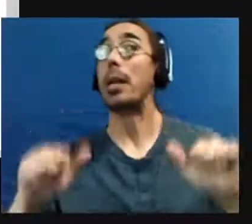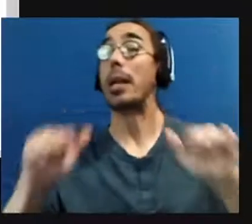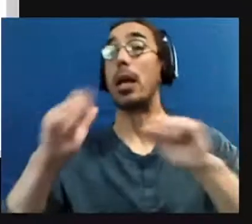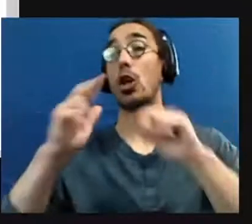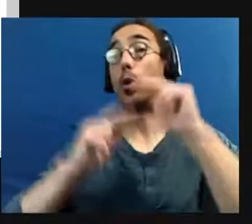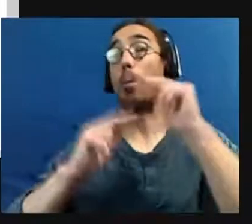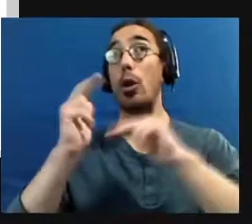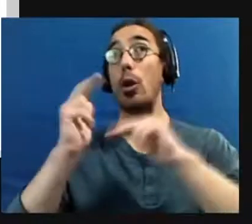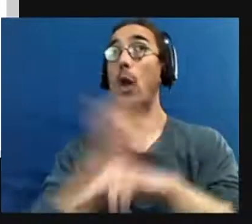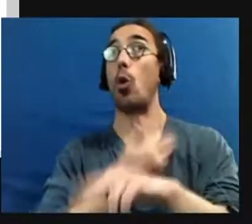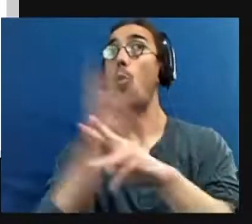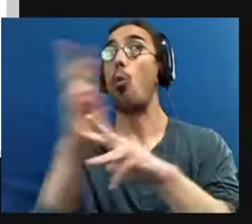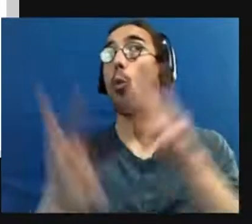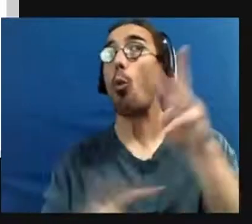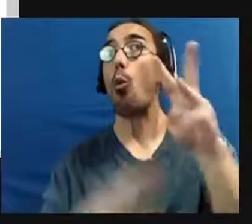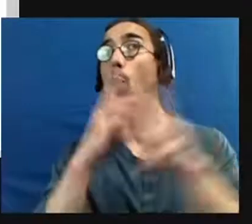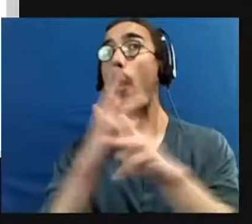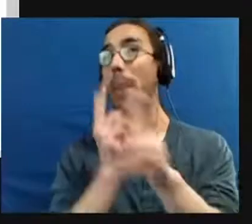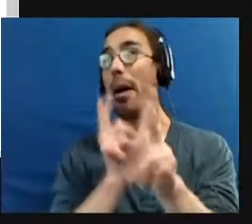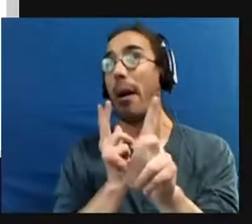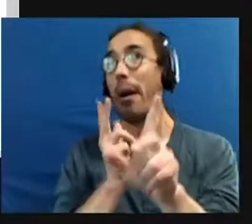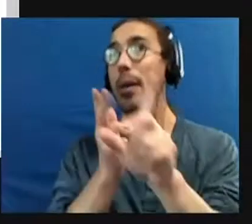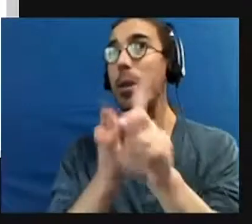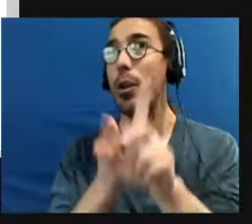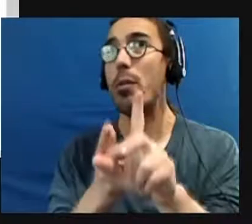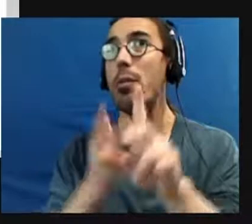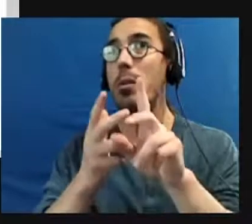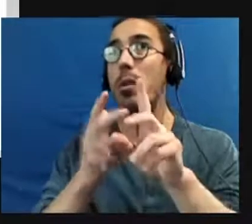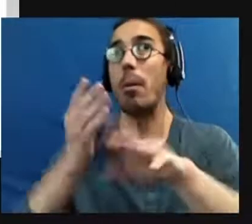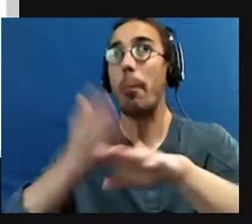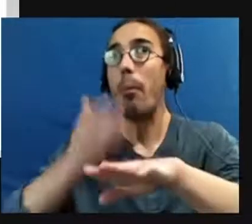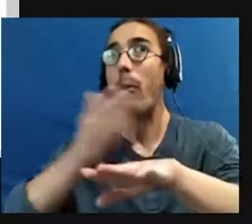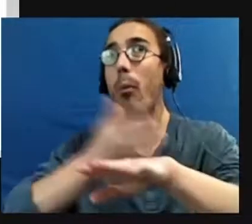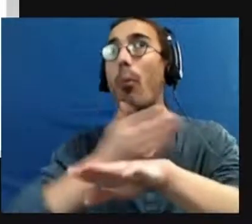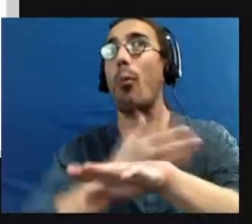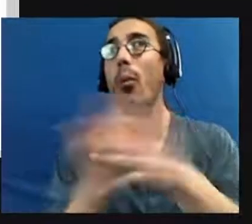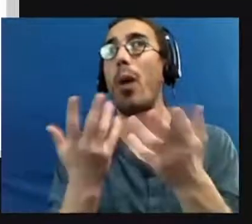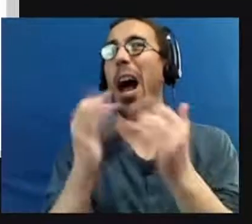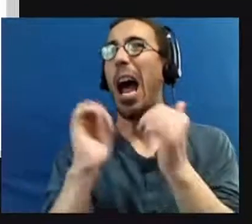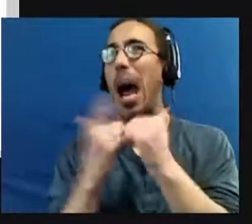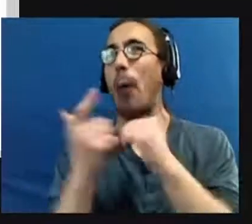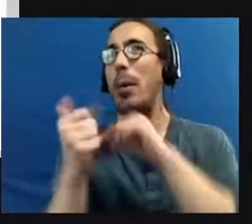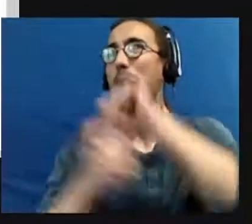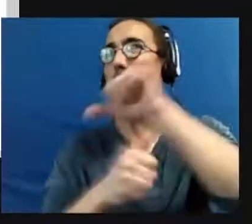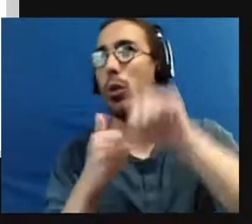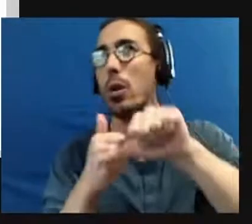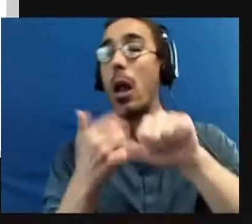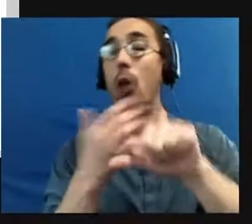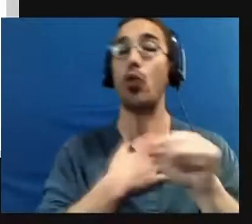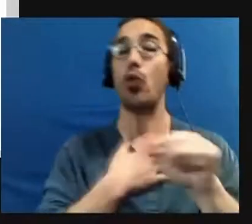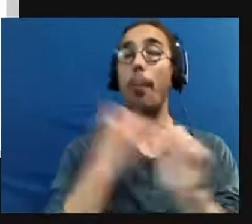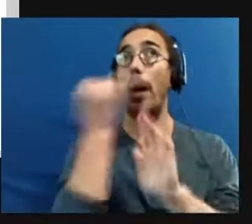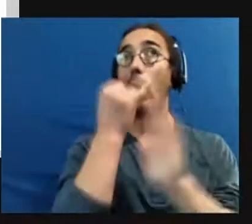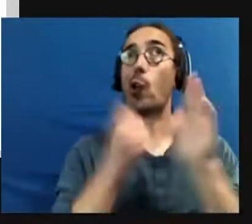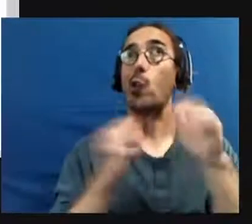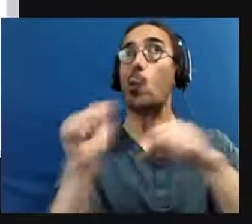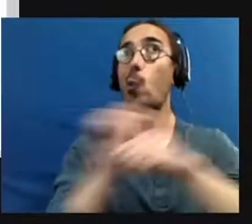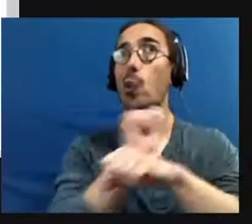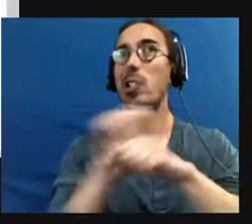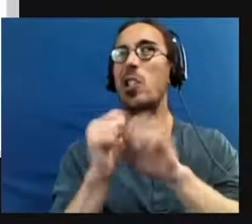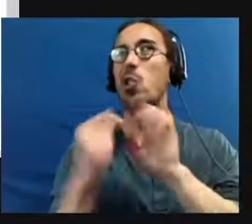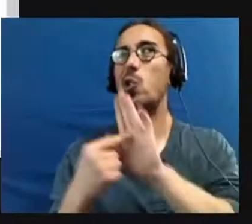in by engaging the way that we interact right now. And so my artwork is all about sort